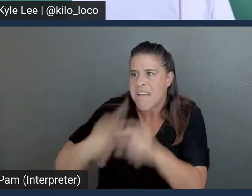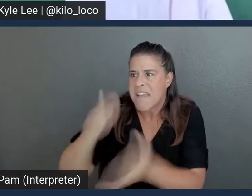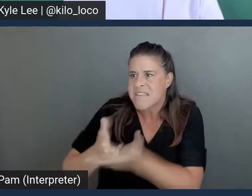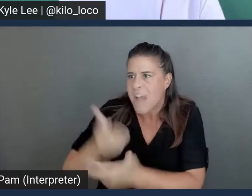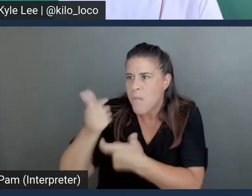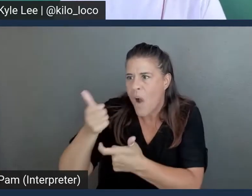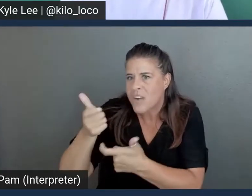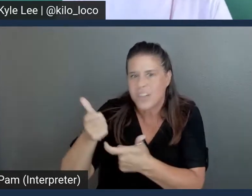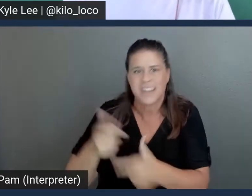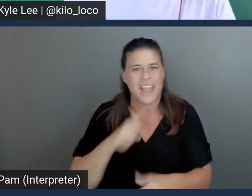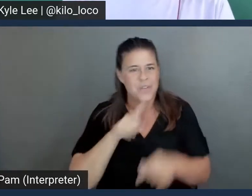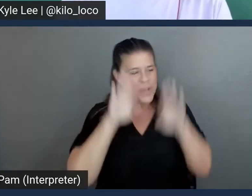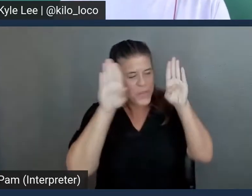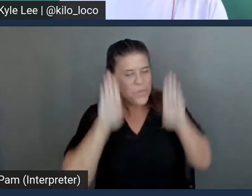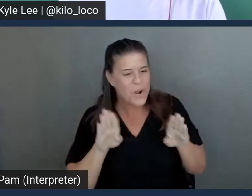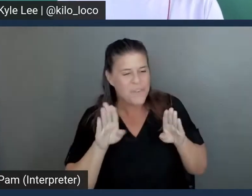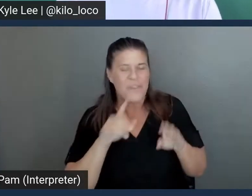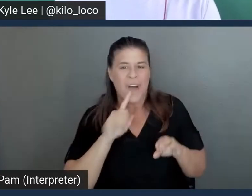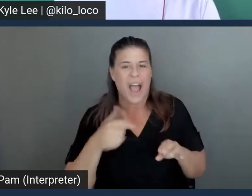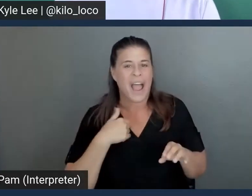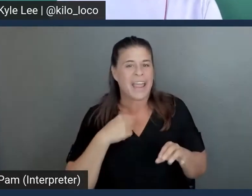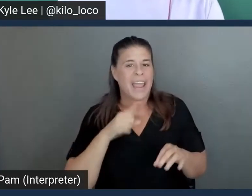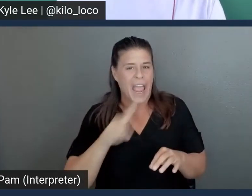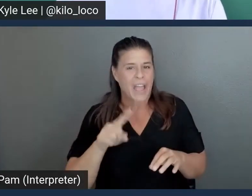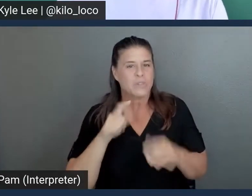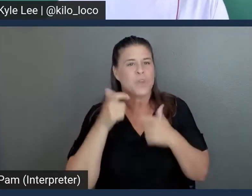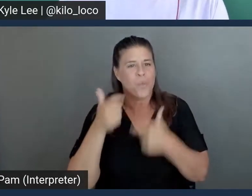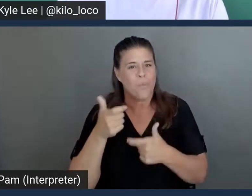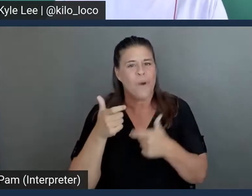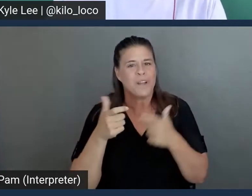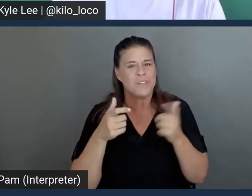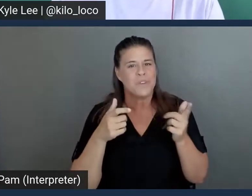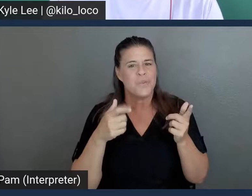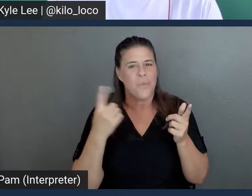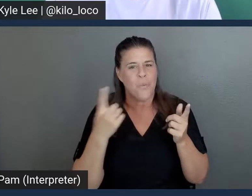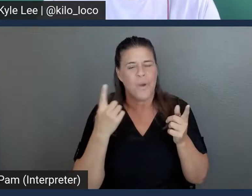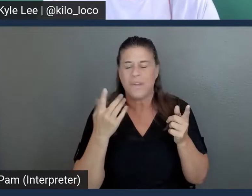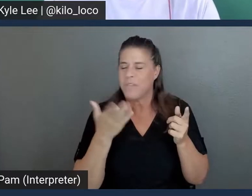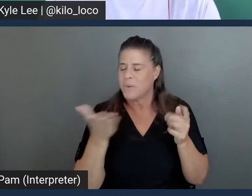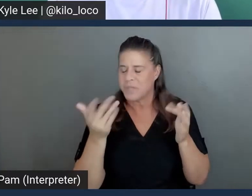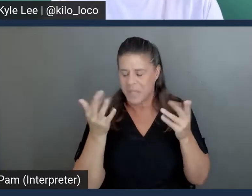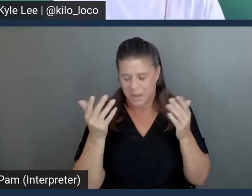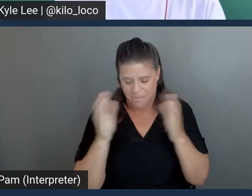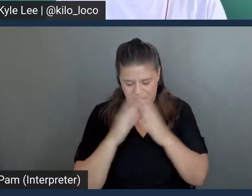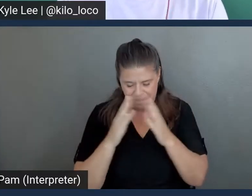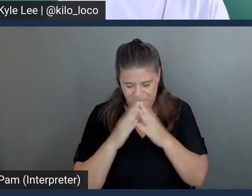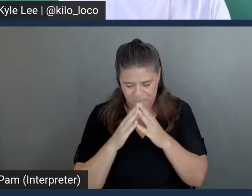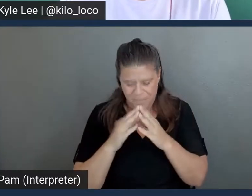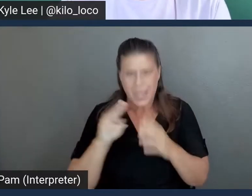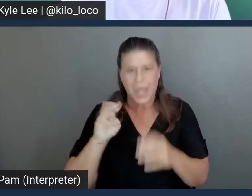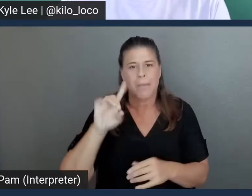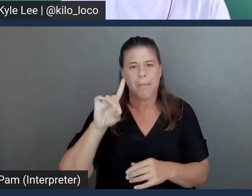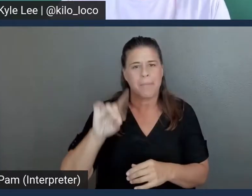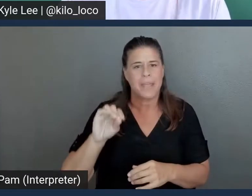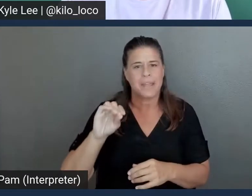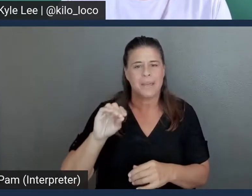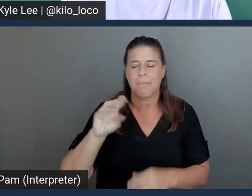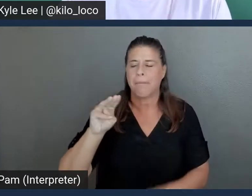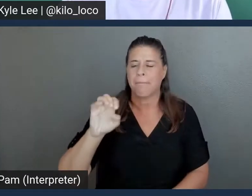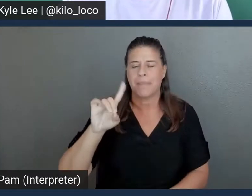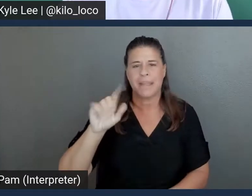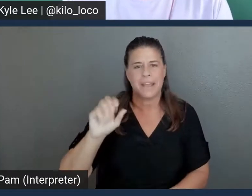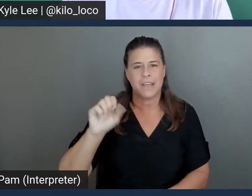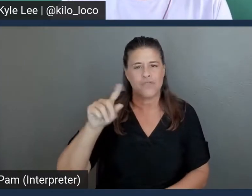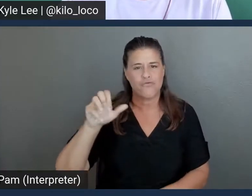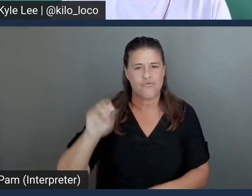and it's wonderful. Like I actually, watching one of those live media streaming platforms, I sit down